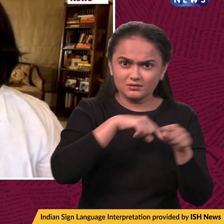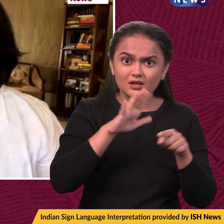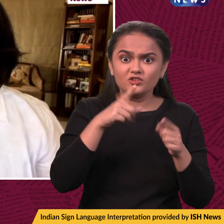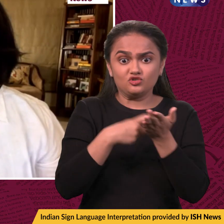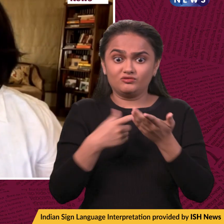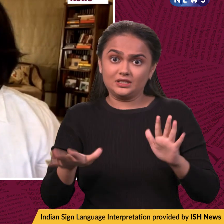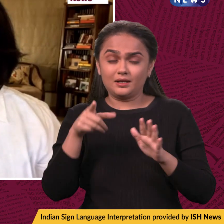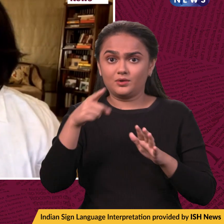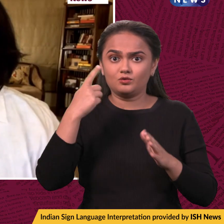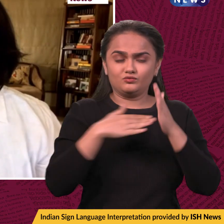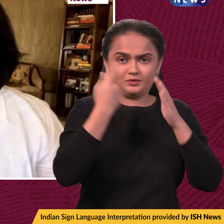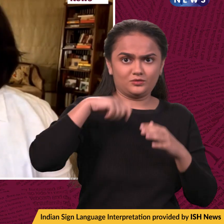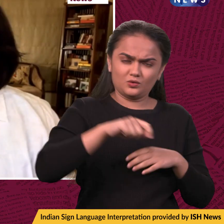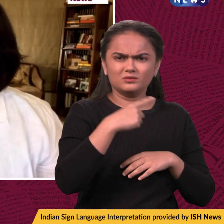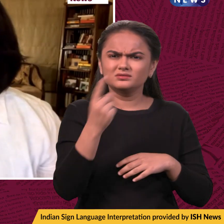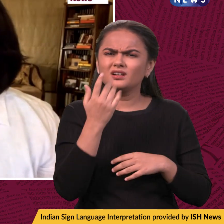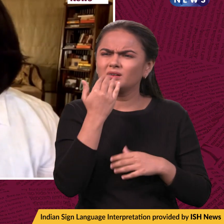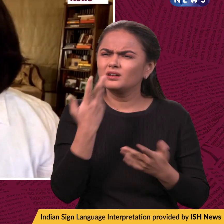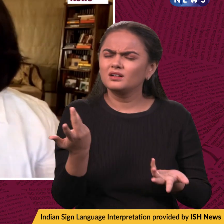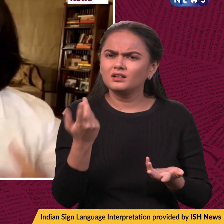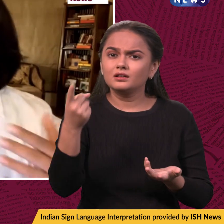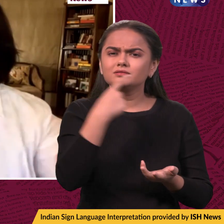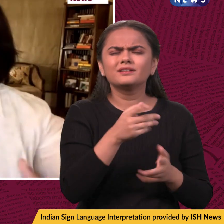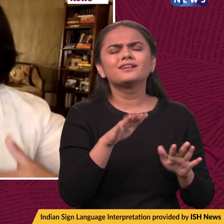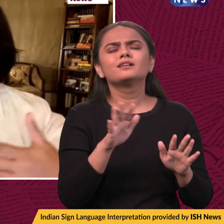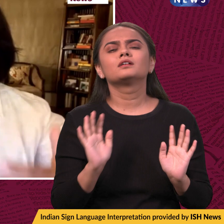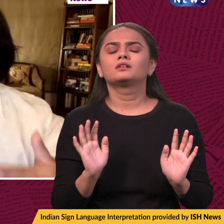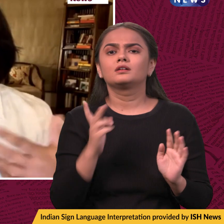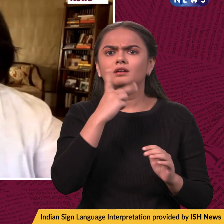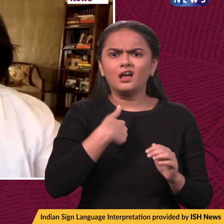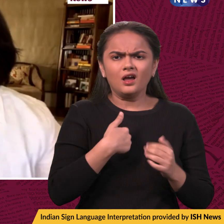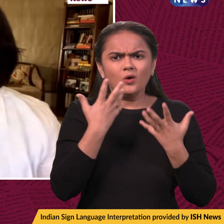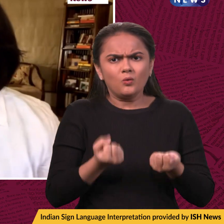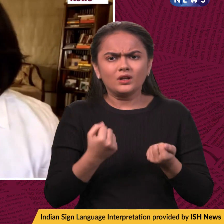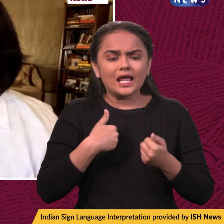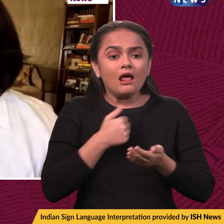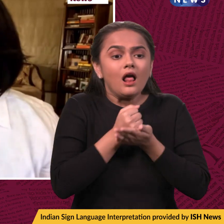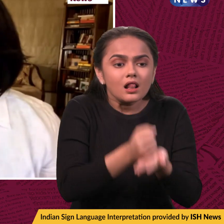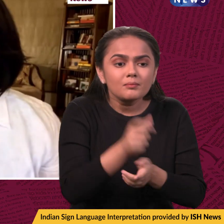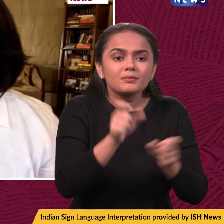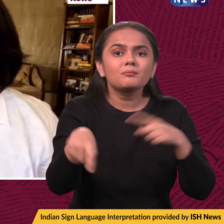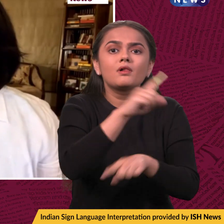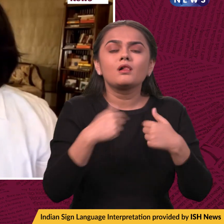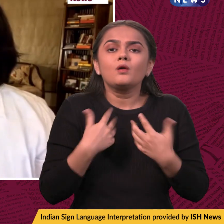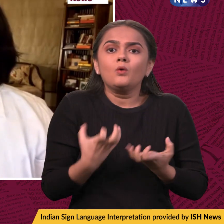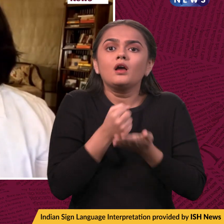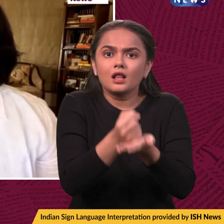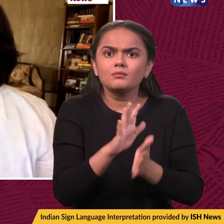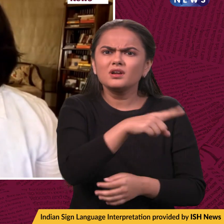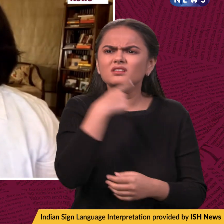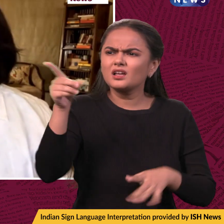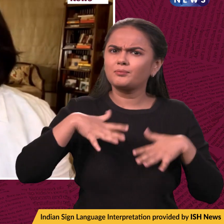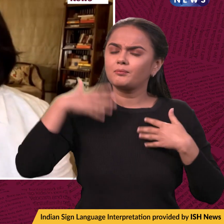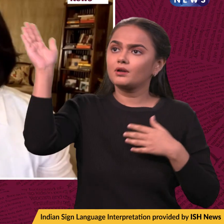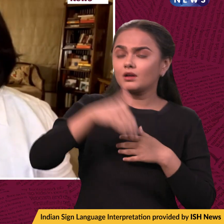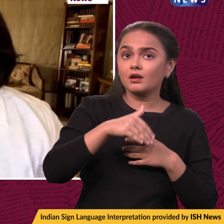to his retirement from the Supreme Court, and why he answered saying he did it because he wanted to serve the people. And